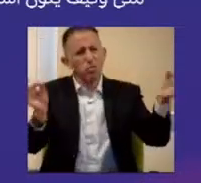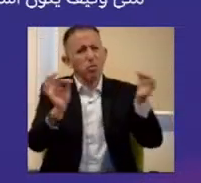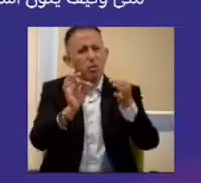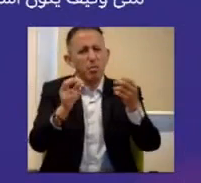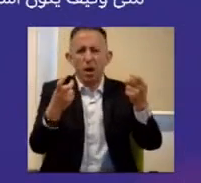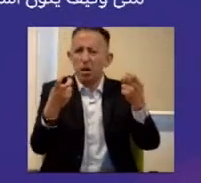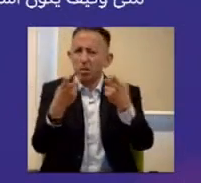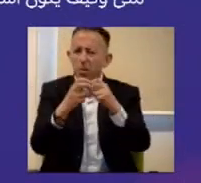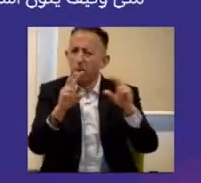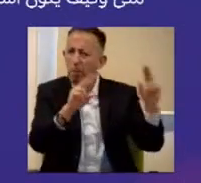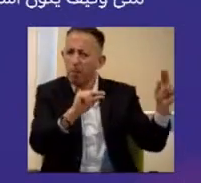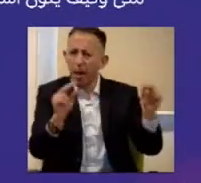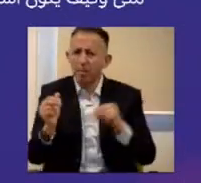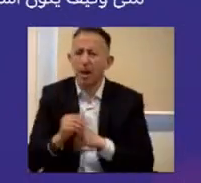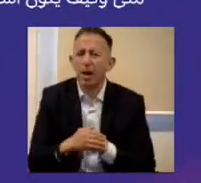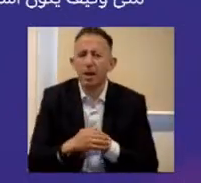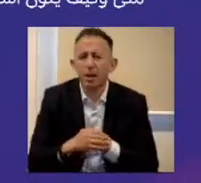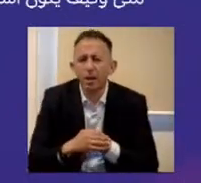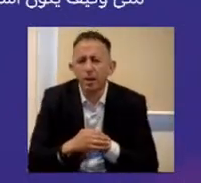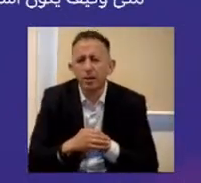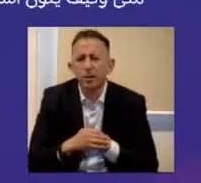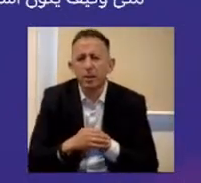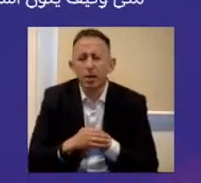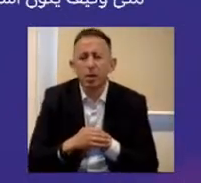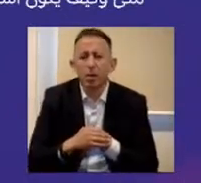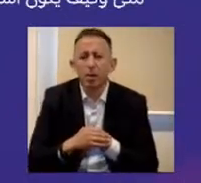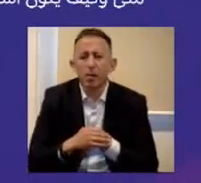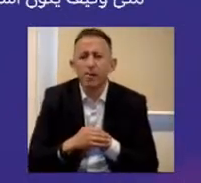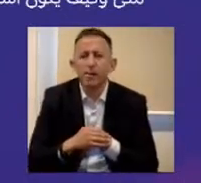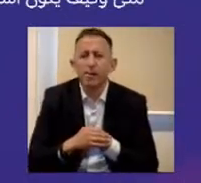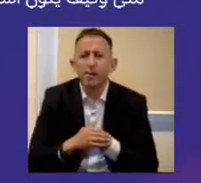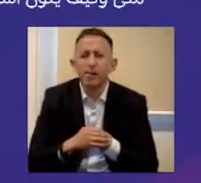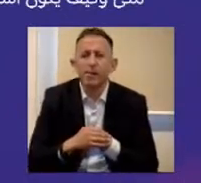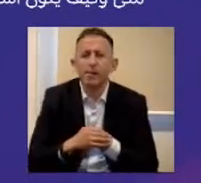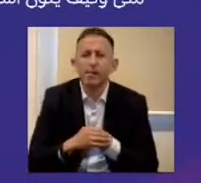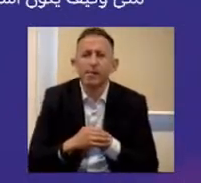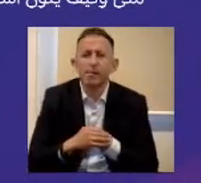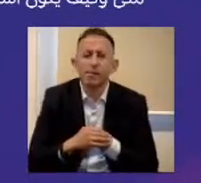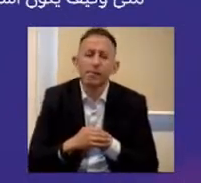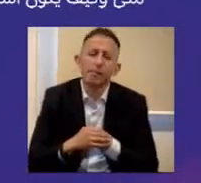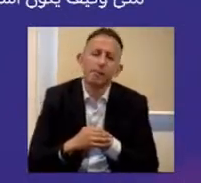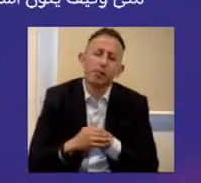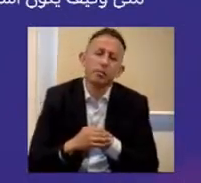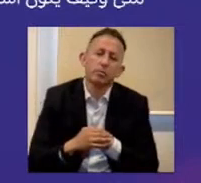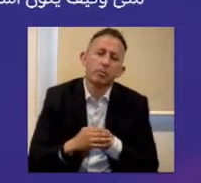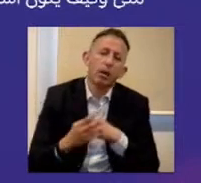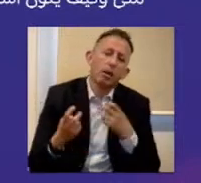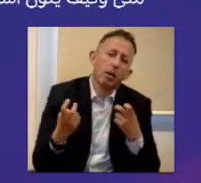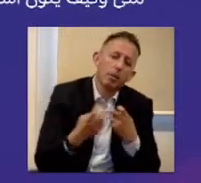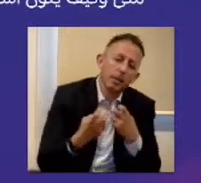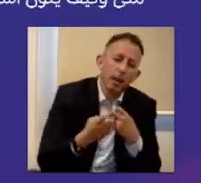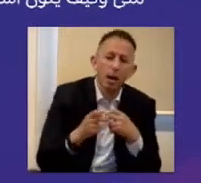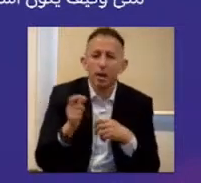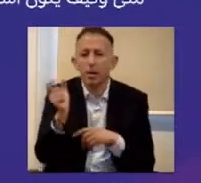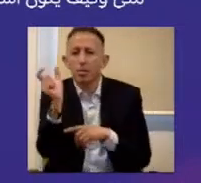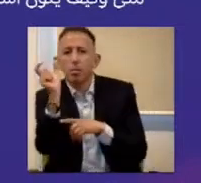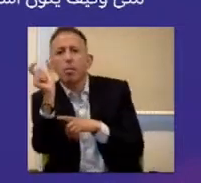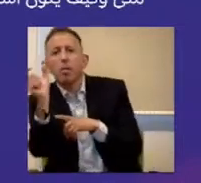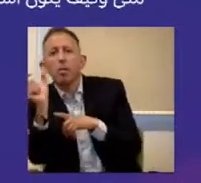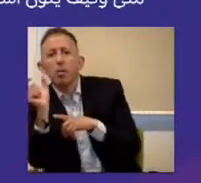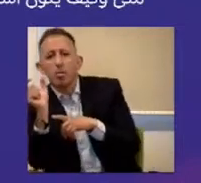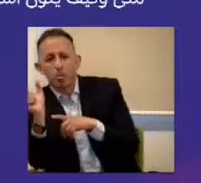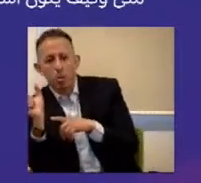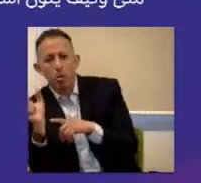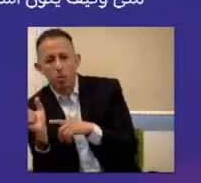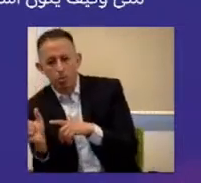a number of roots that are similar nearby, then with just their coordinate, I can guess which